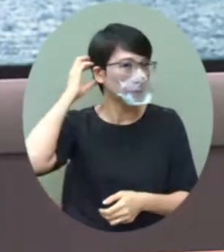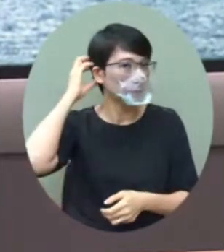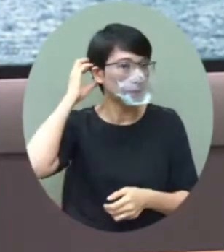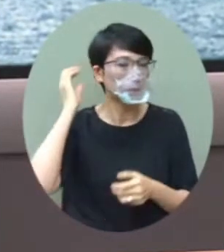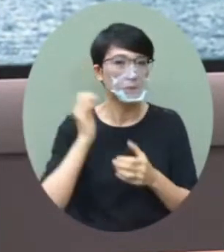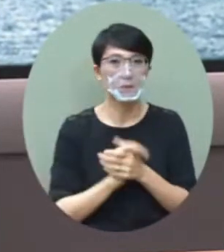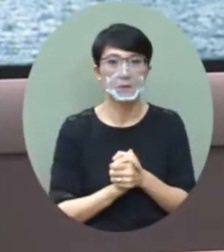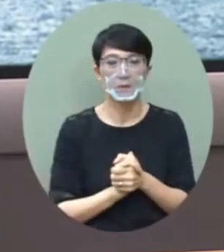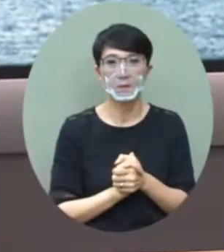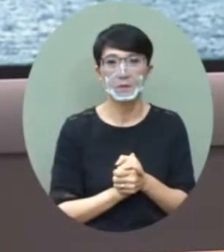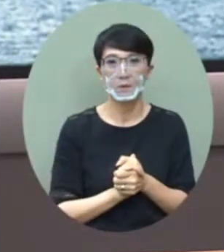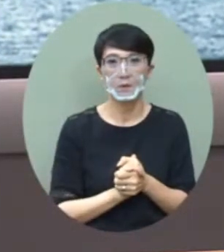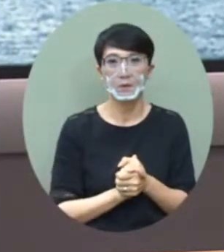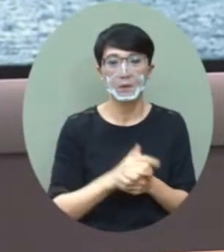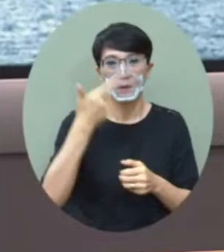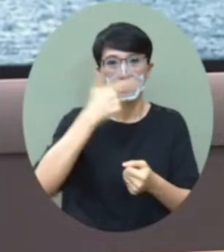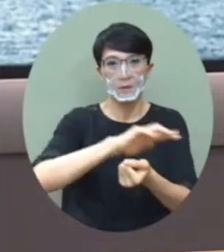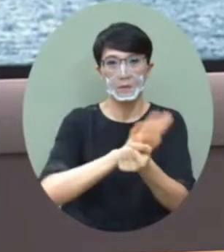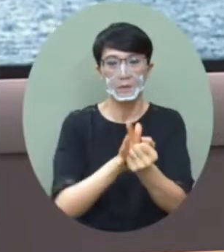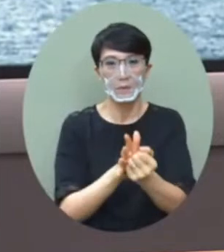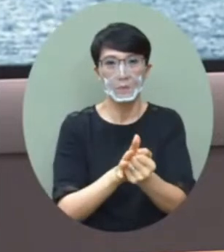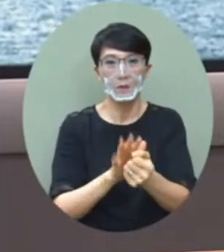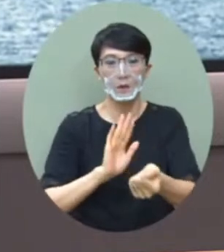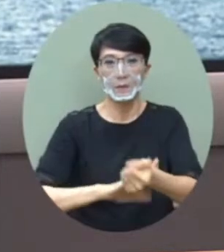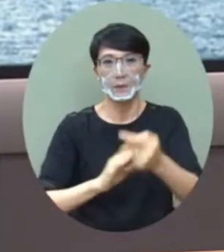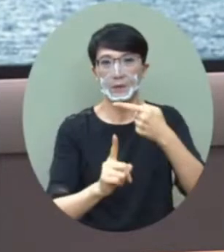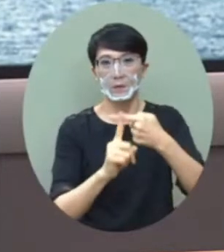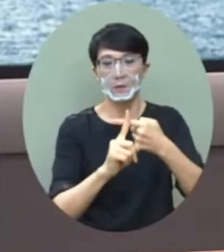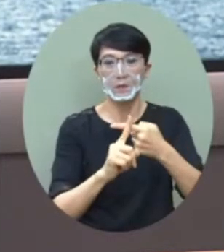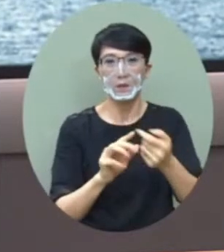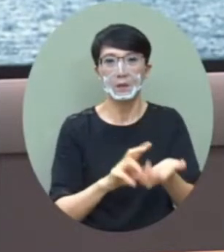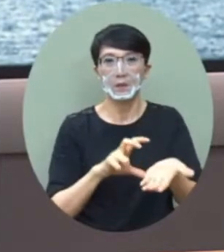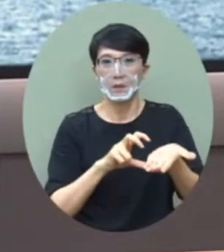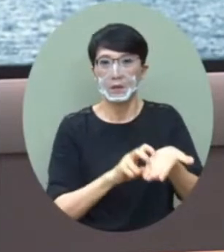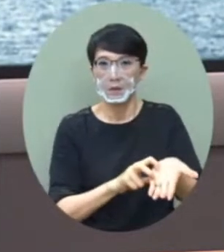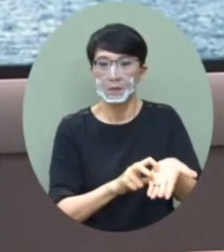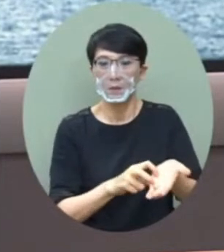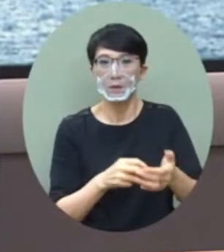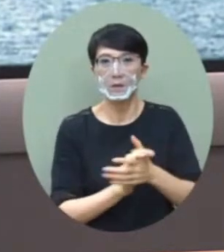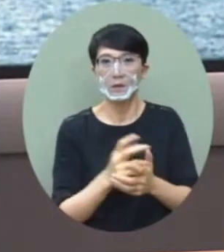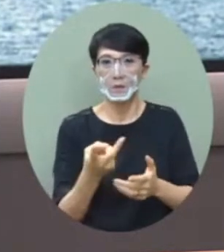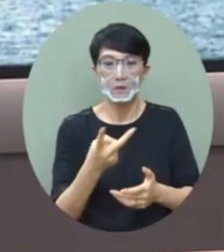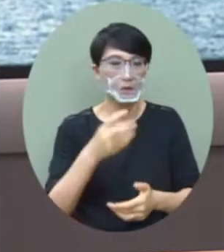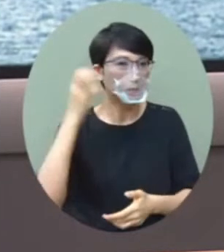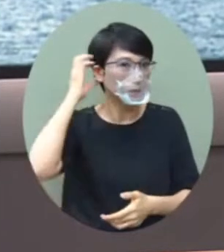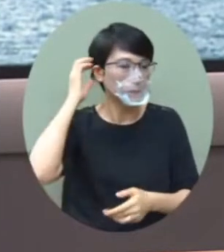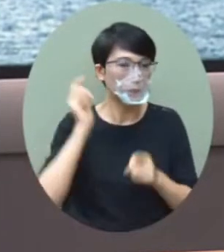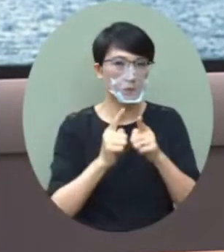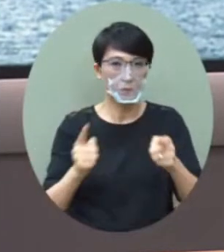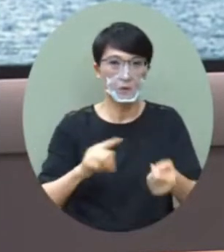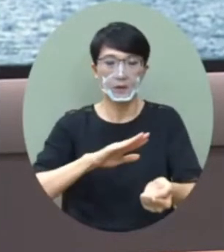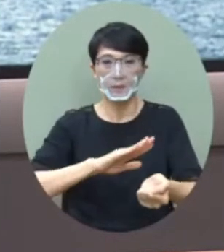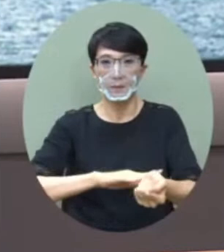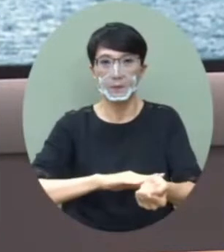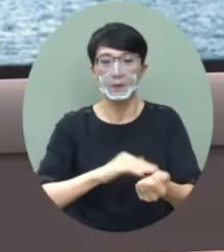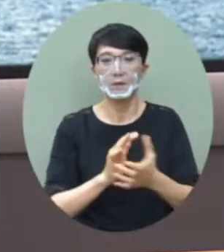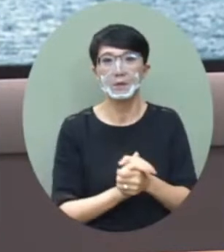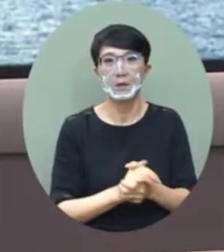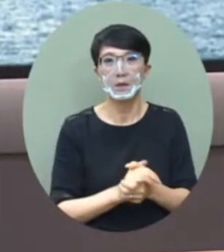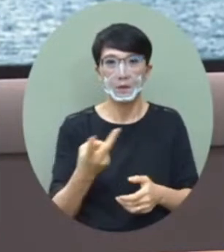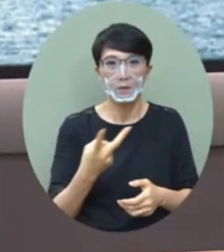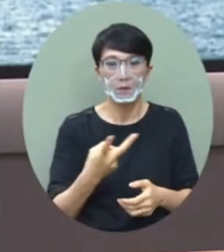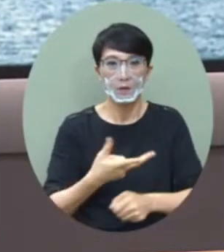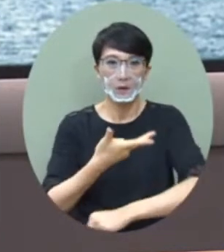first day they passed away at 9:09 and 9:16 a.m. respectively. They both tested positive to COVID-19. They had